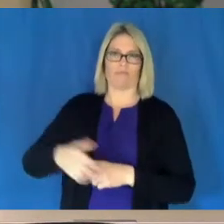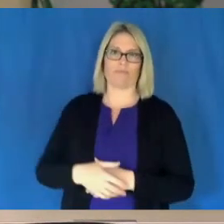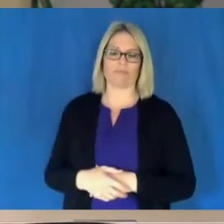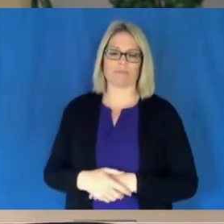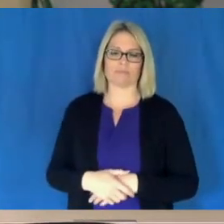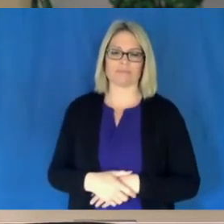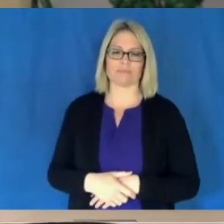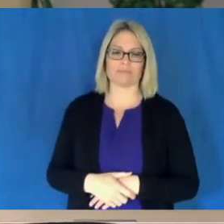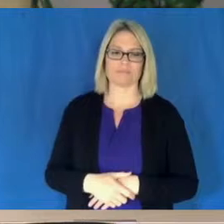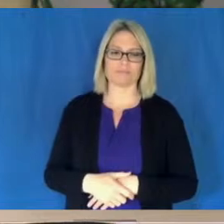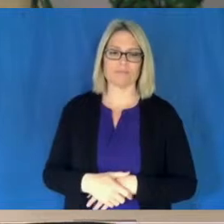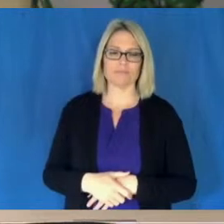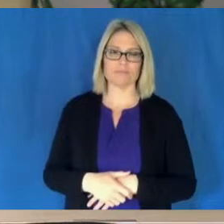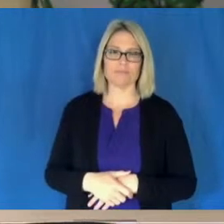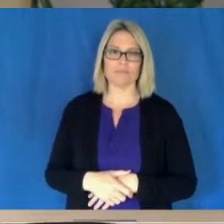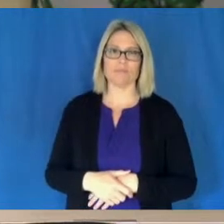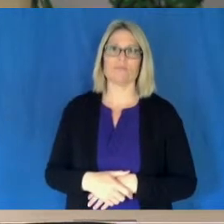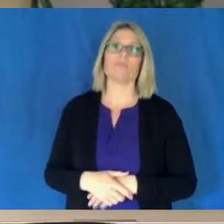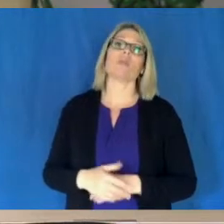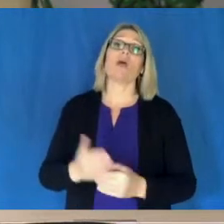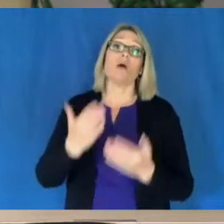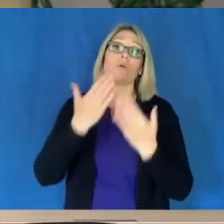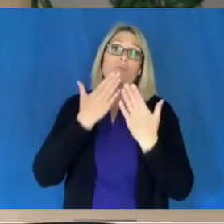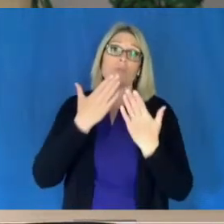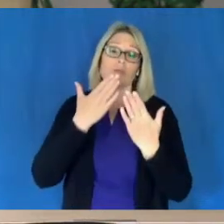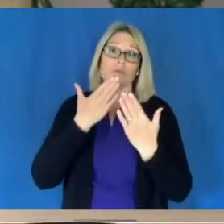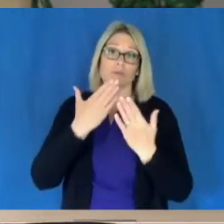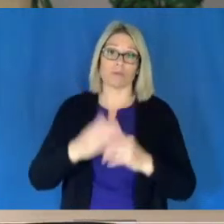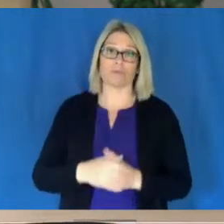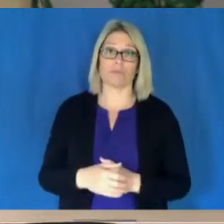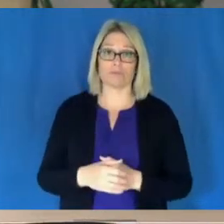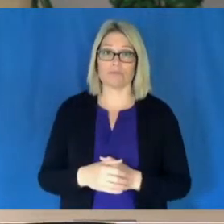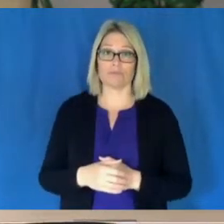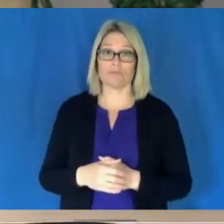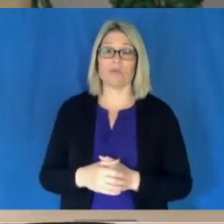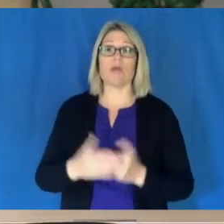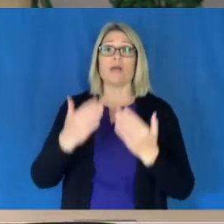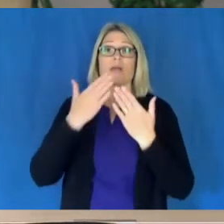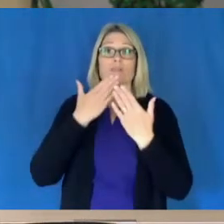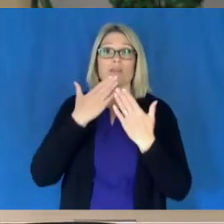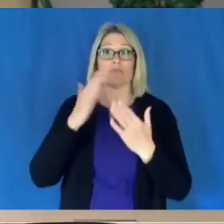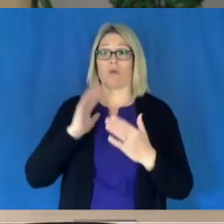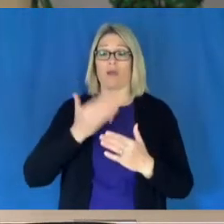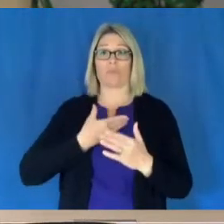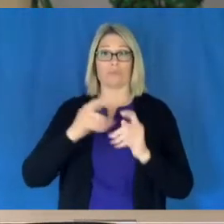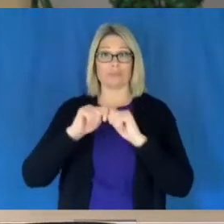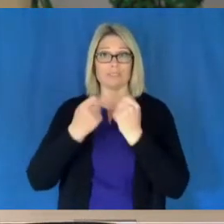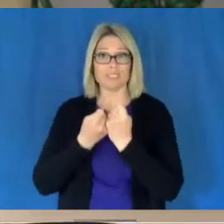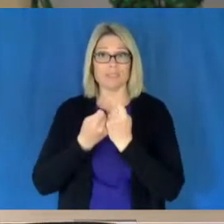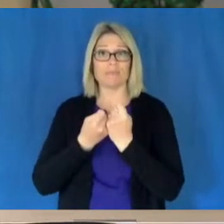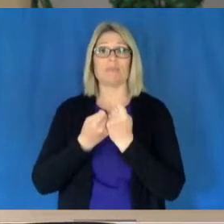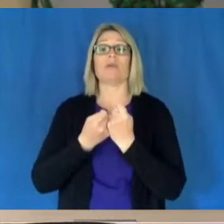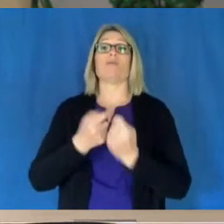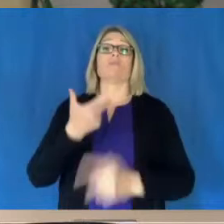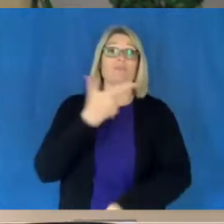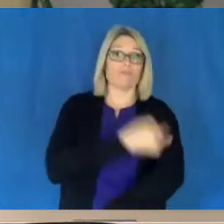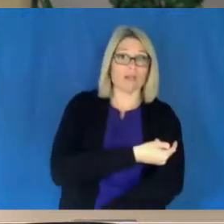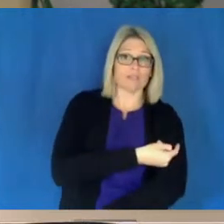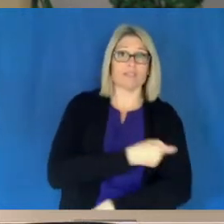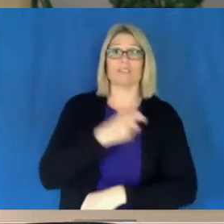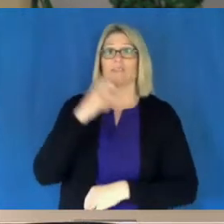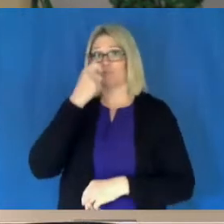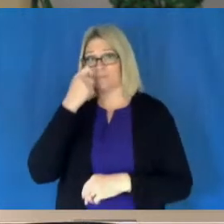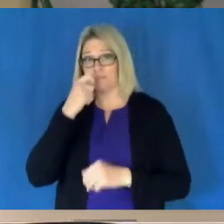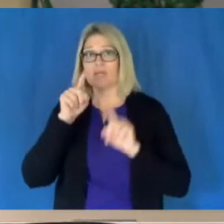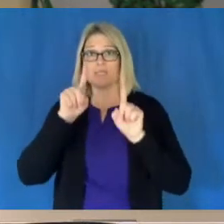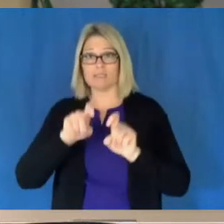I want to thank everyone once again, especially our vaccine rollout teams and our swabbing and testing operations teams